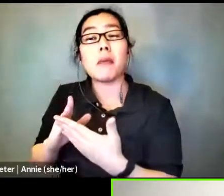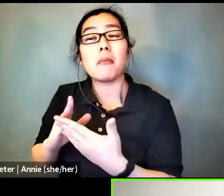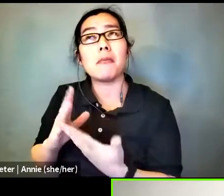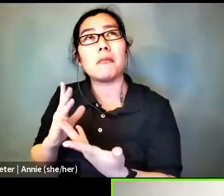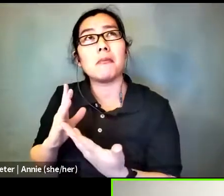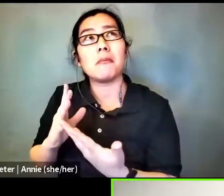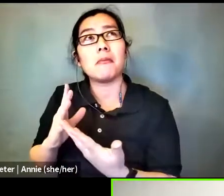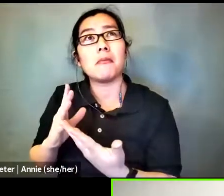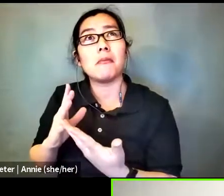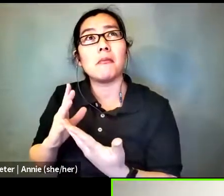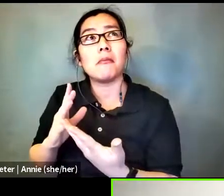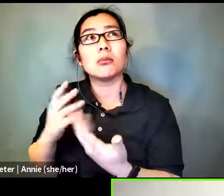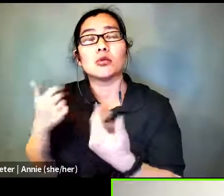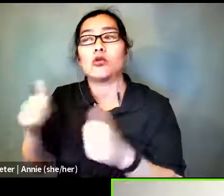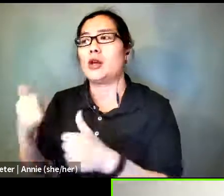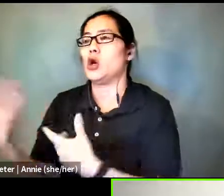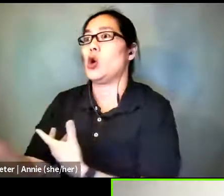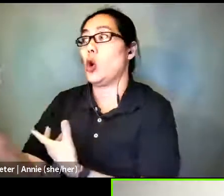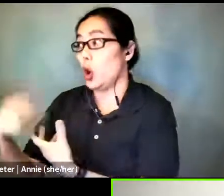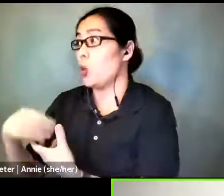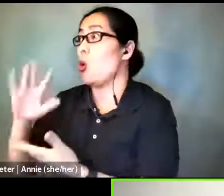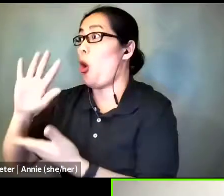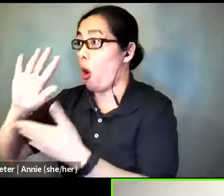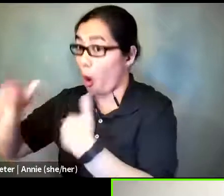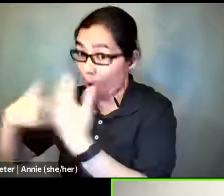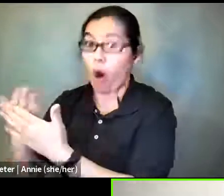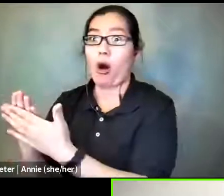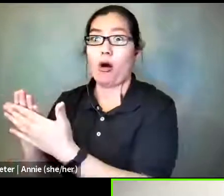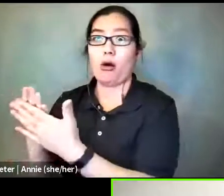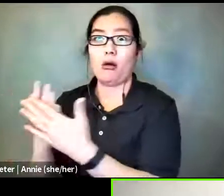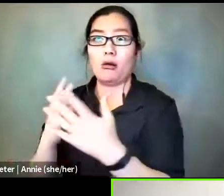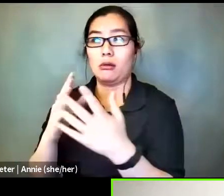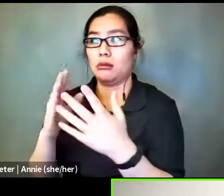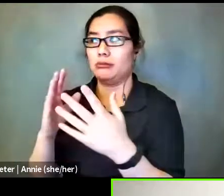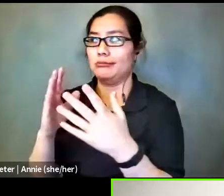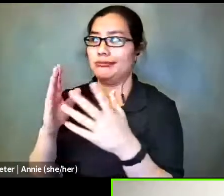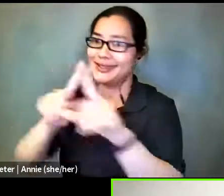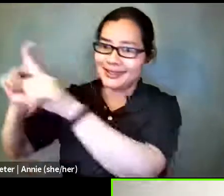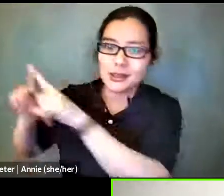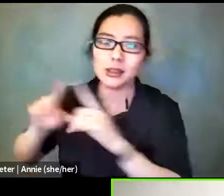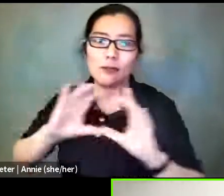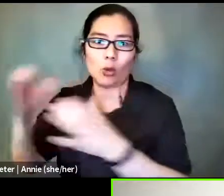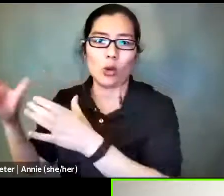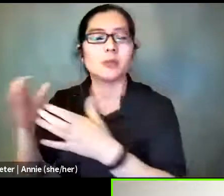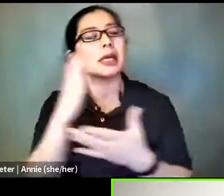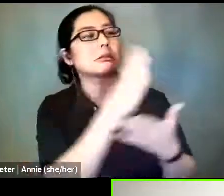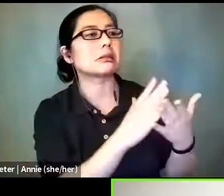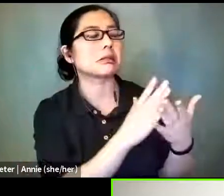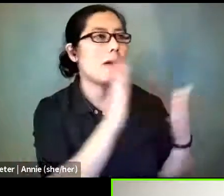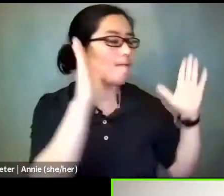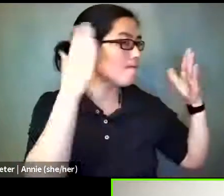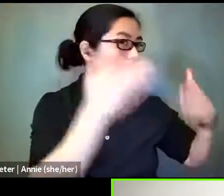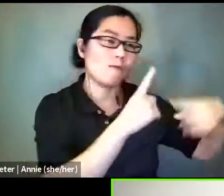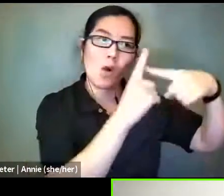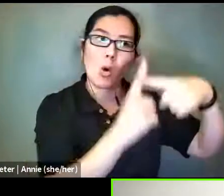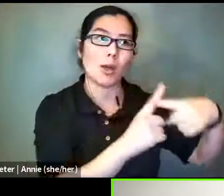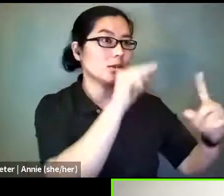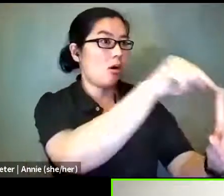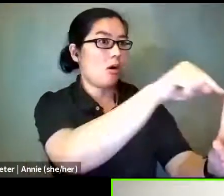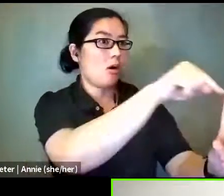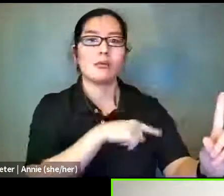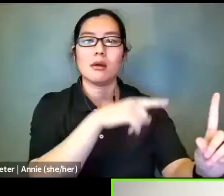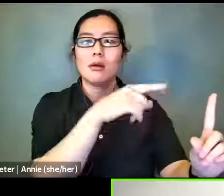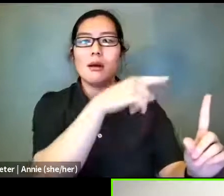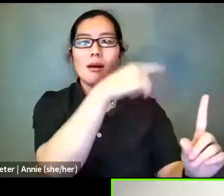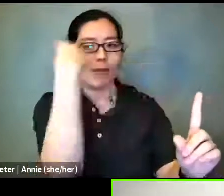specifically supporting and centering the Black community. But ultimately, I think we had recognized that we needed to think